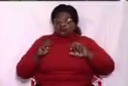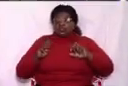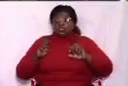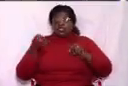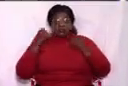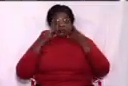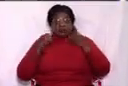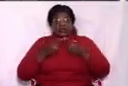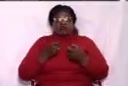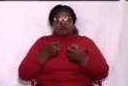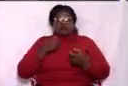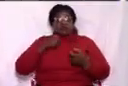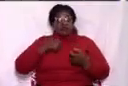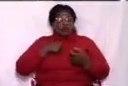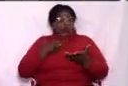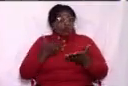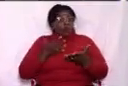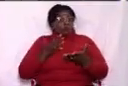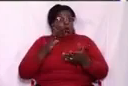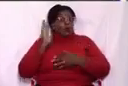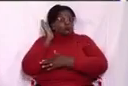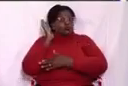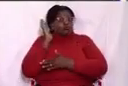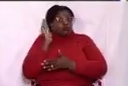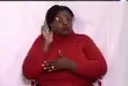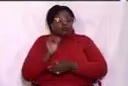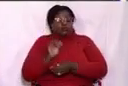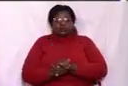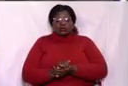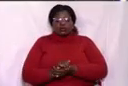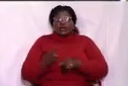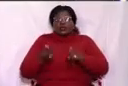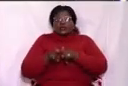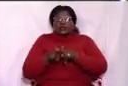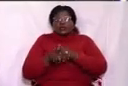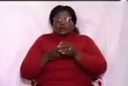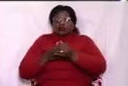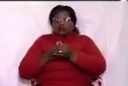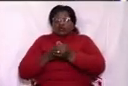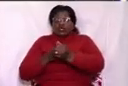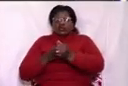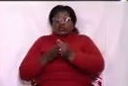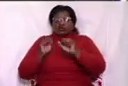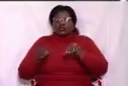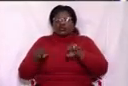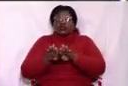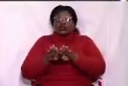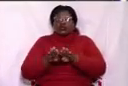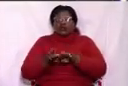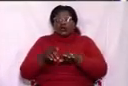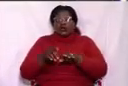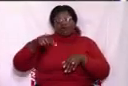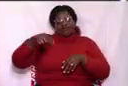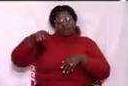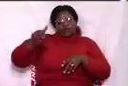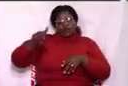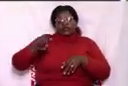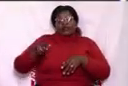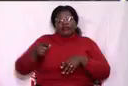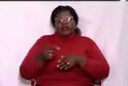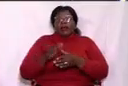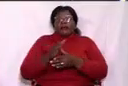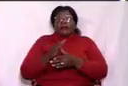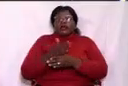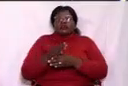well, it's like being a leader. You have to do the right thing, because you never know who's being